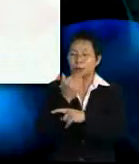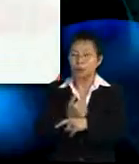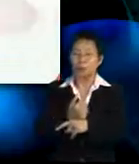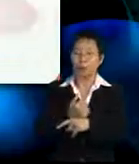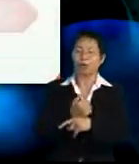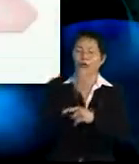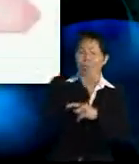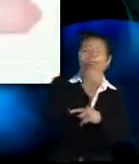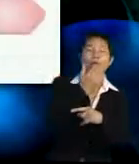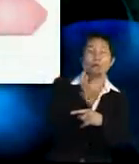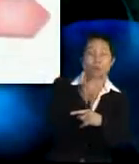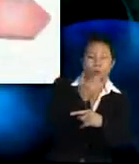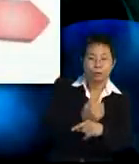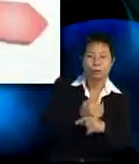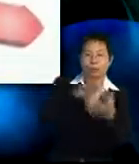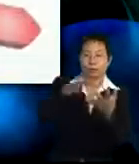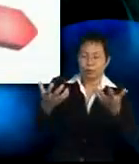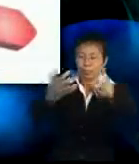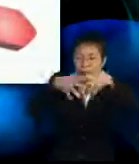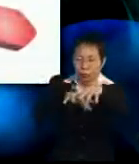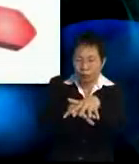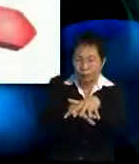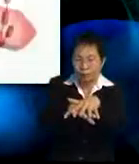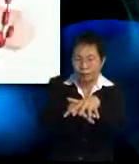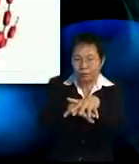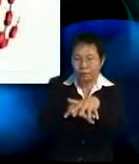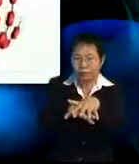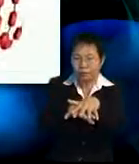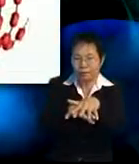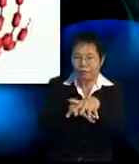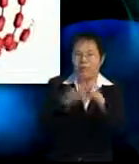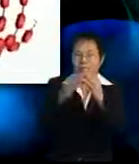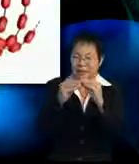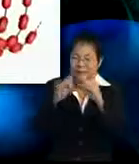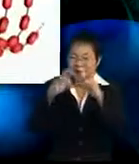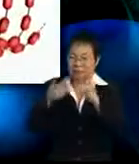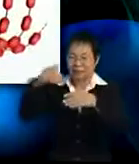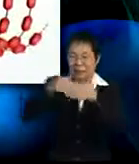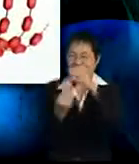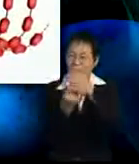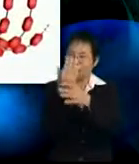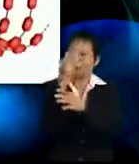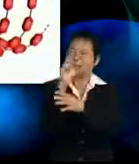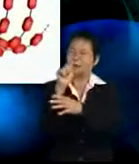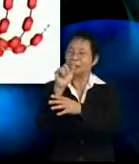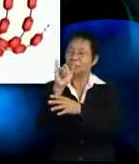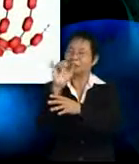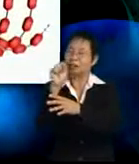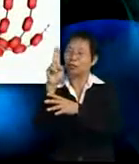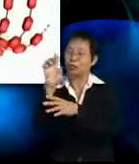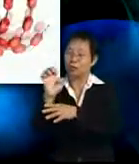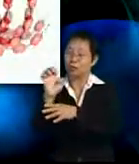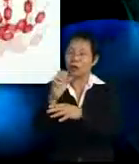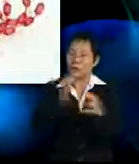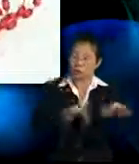up of two glucose molecules joined together. Starch is stored in plant tissues and is one of the